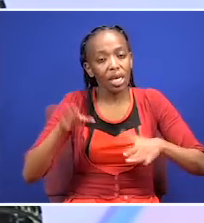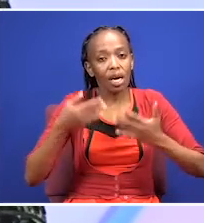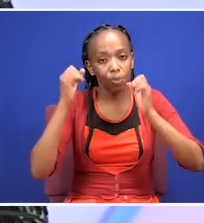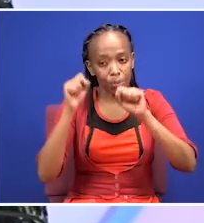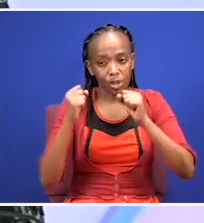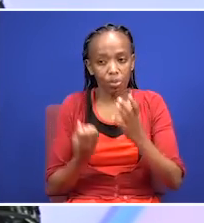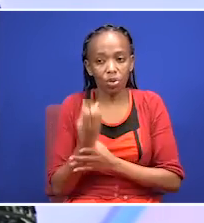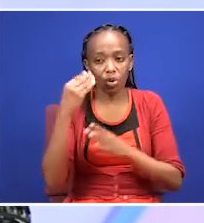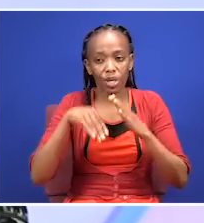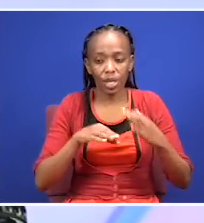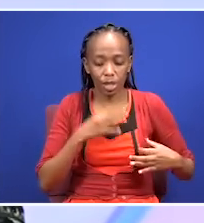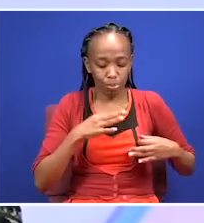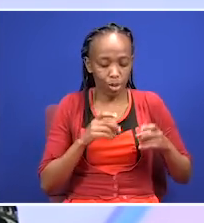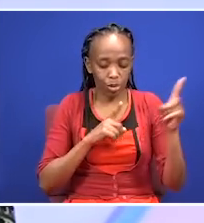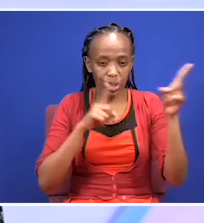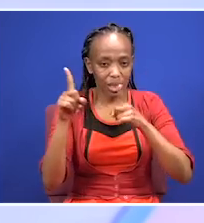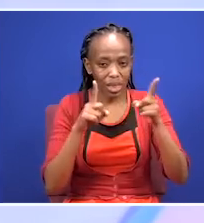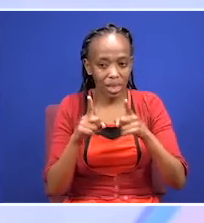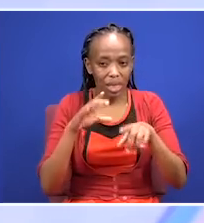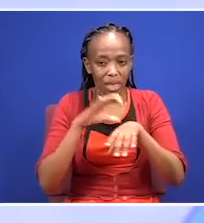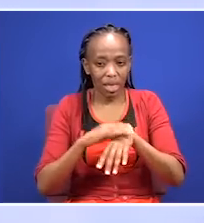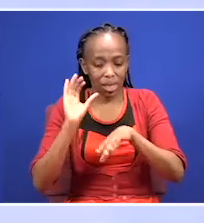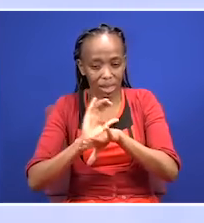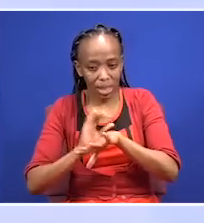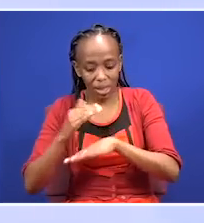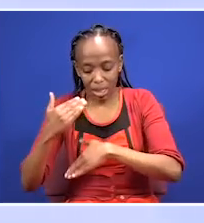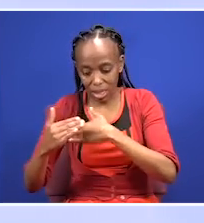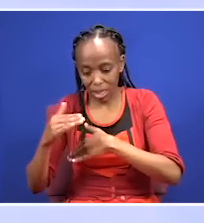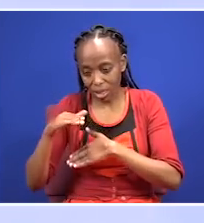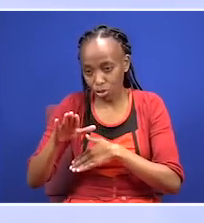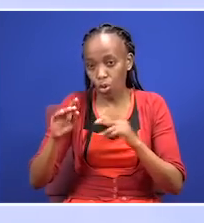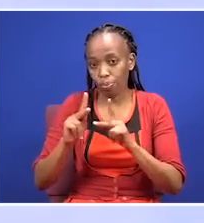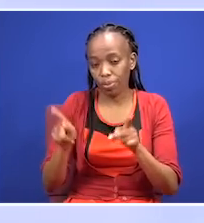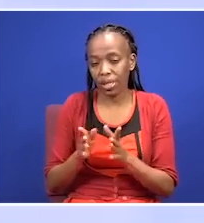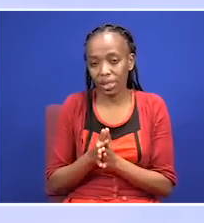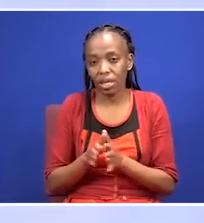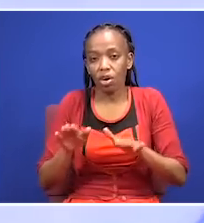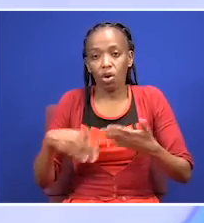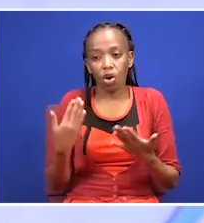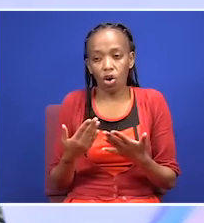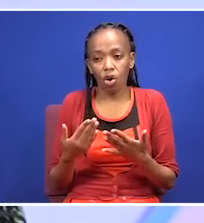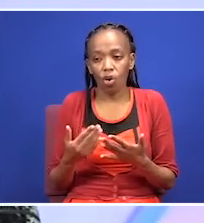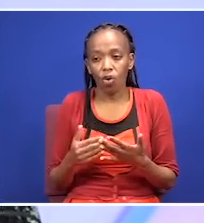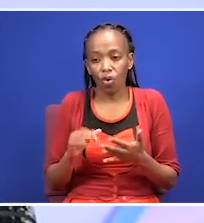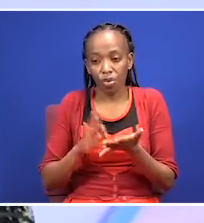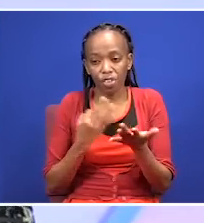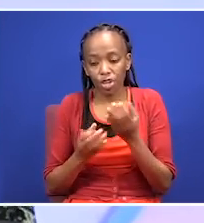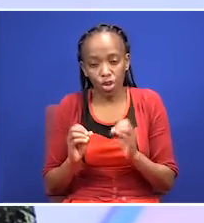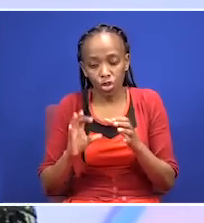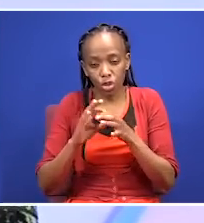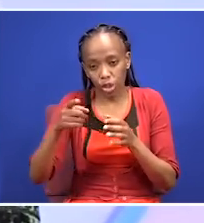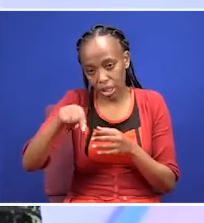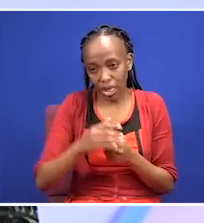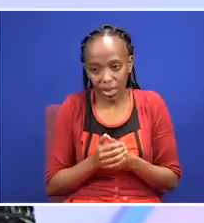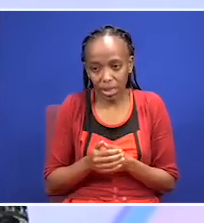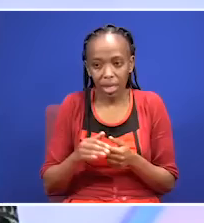can grow in your spiritual journey find a church next to your place or don't fail to join